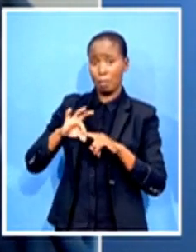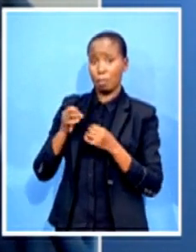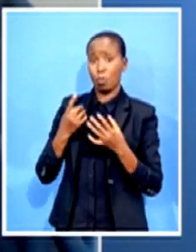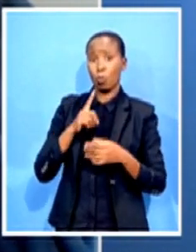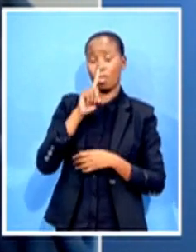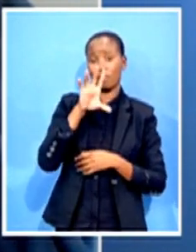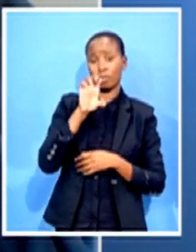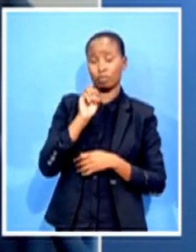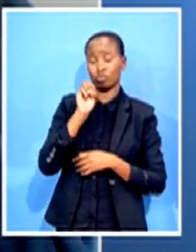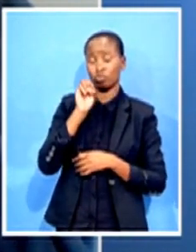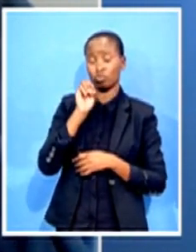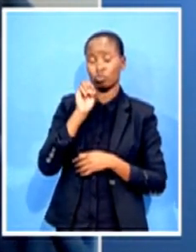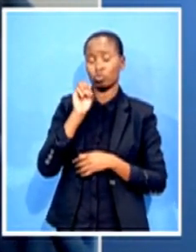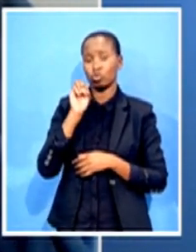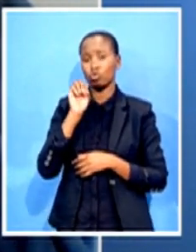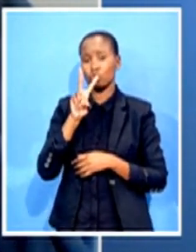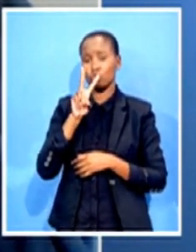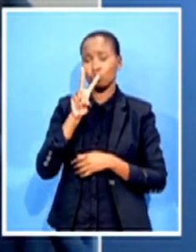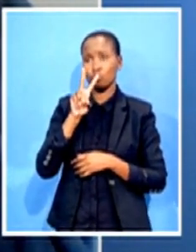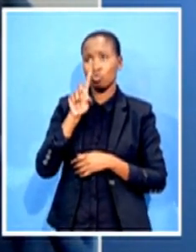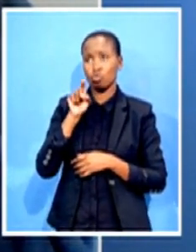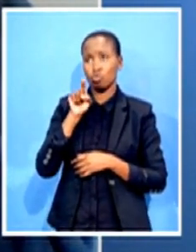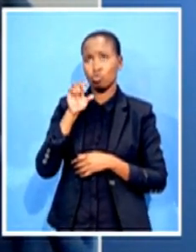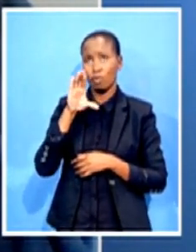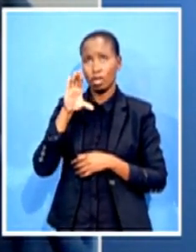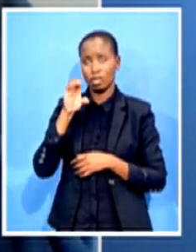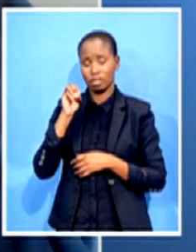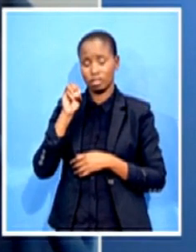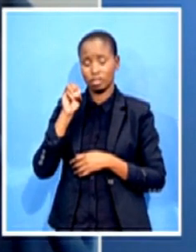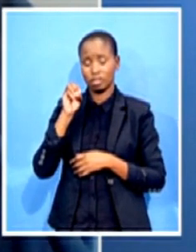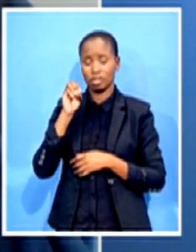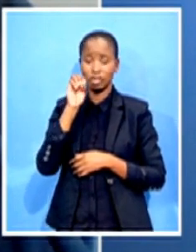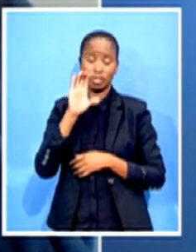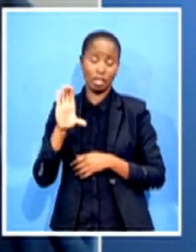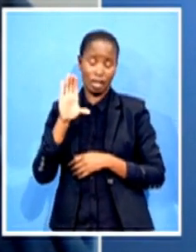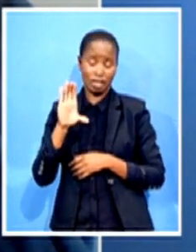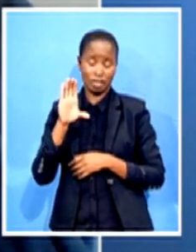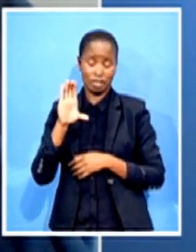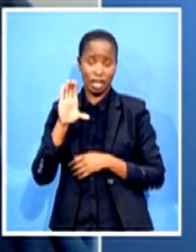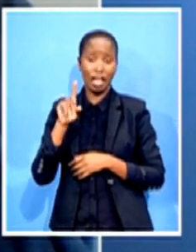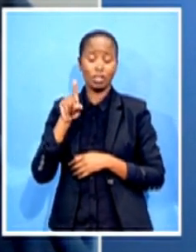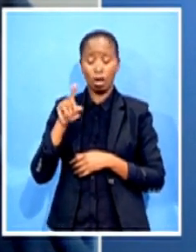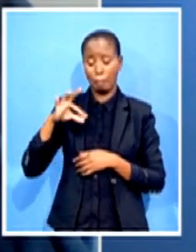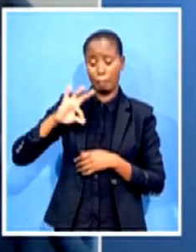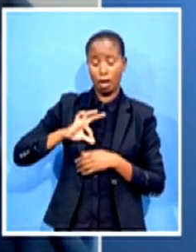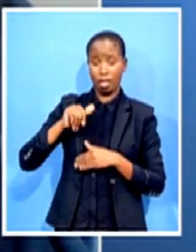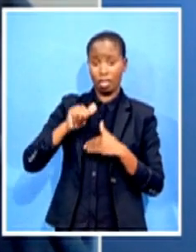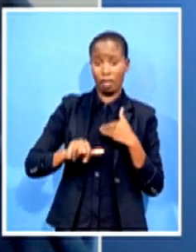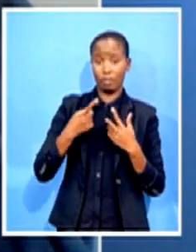152.70 for a rate, and the monthly rate for someone who works for 20 days has been set